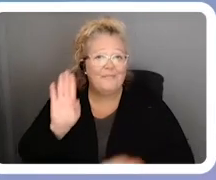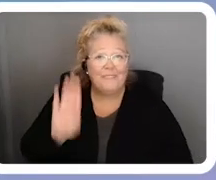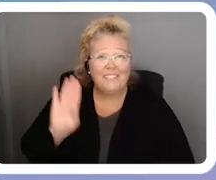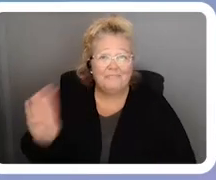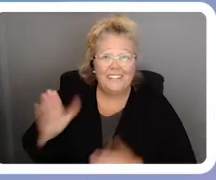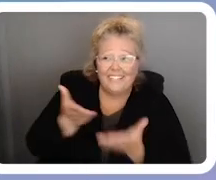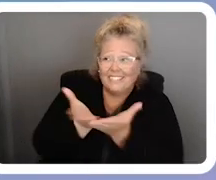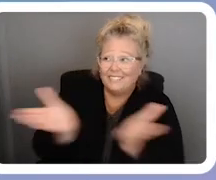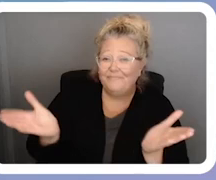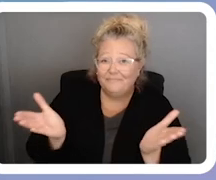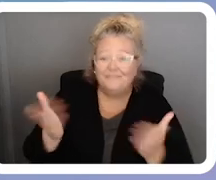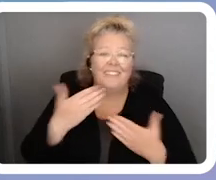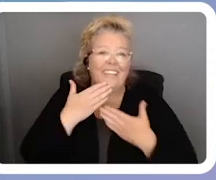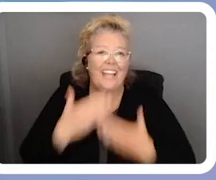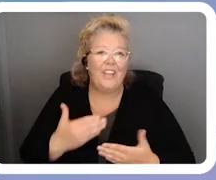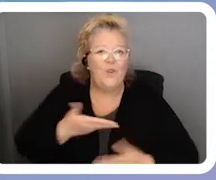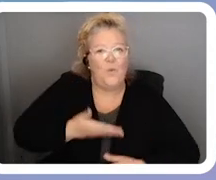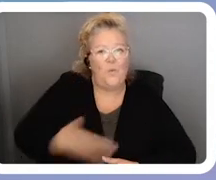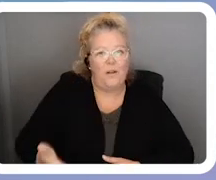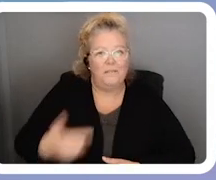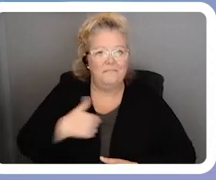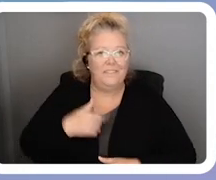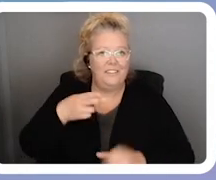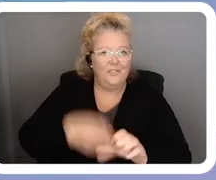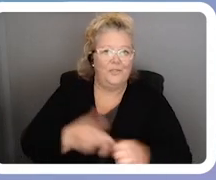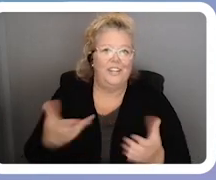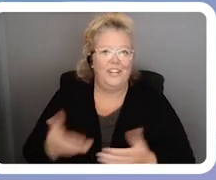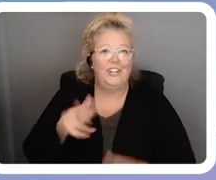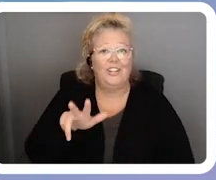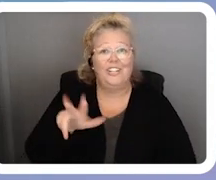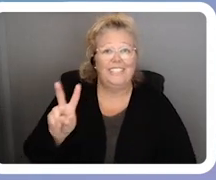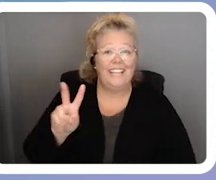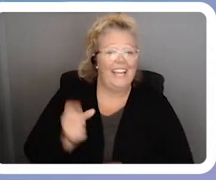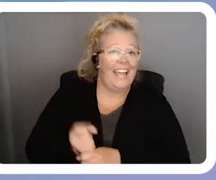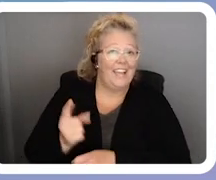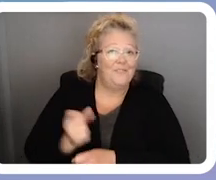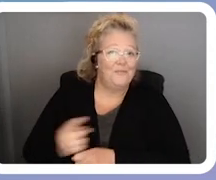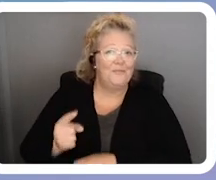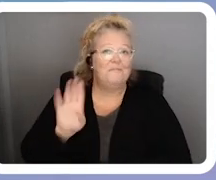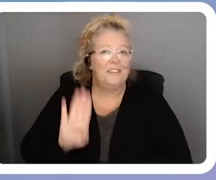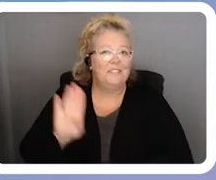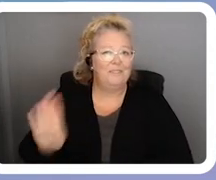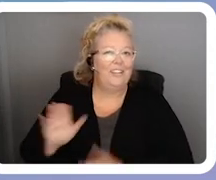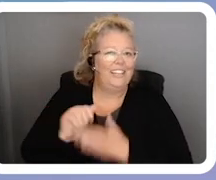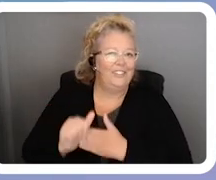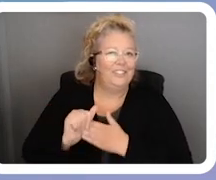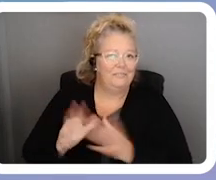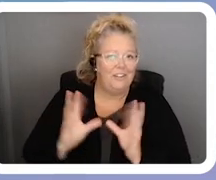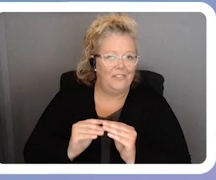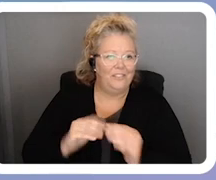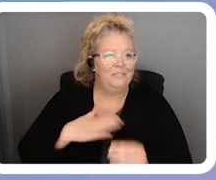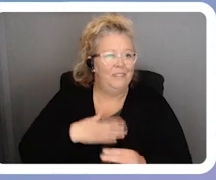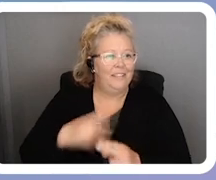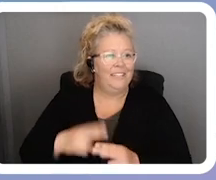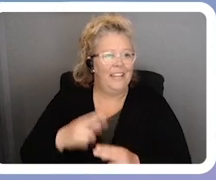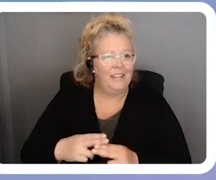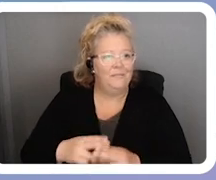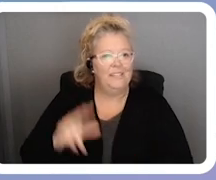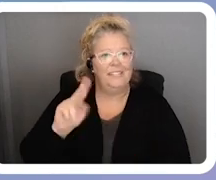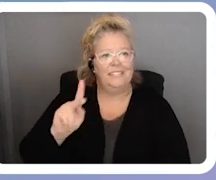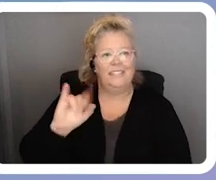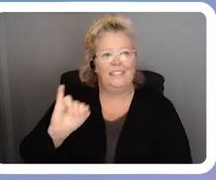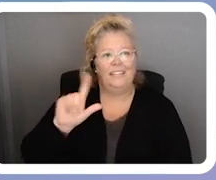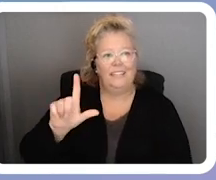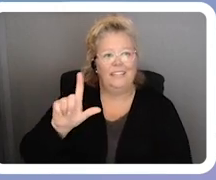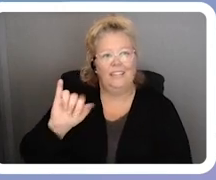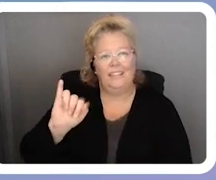Hello, Best Buddies, and thank you so much for welcoming me to the 32nd Annual Best Buddies Leadership Conference. My name is Ke'ilani Aruda, and I am